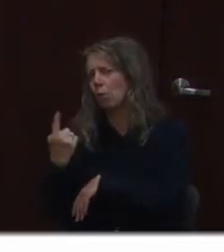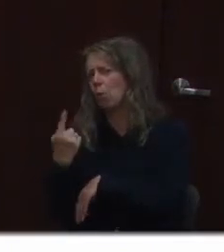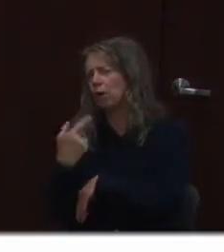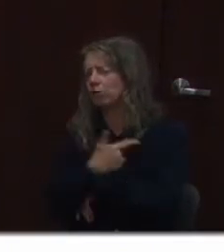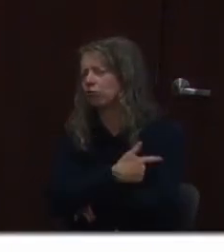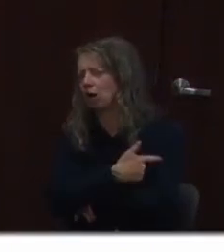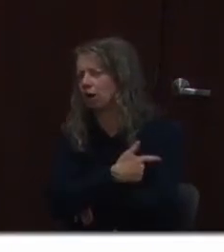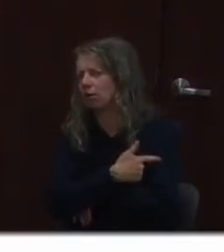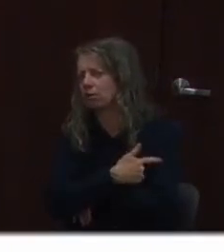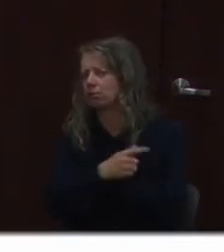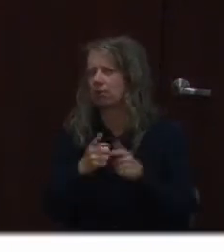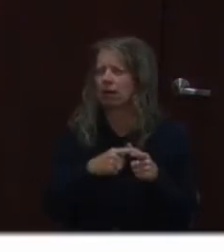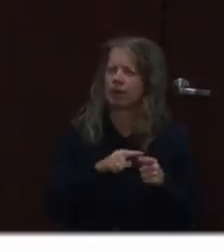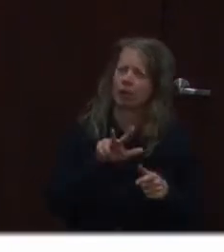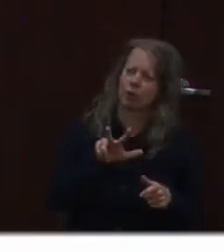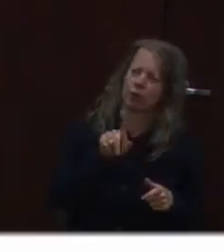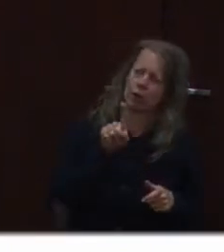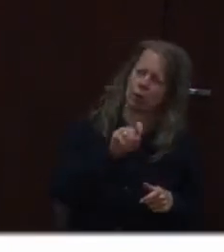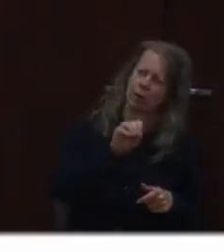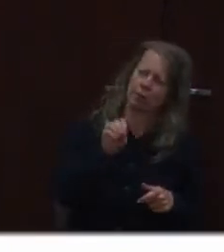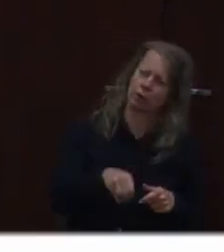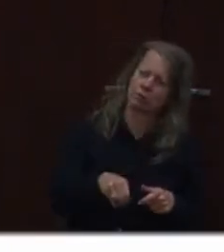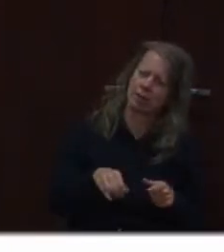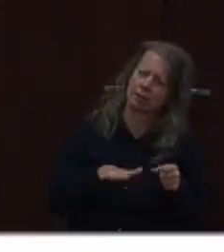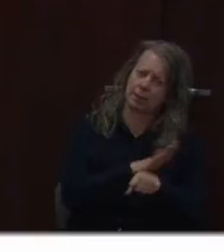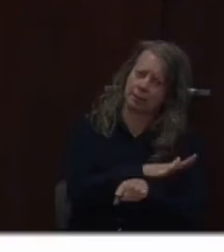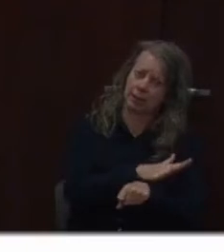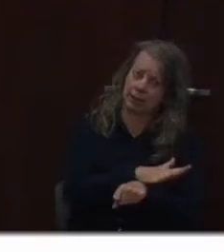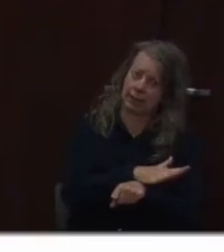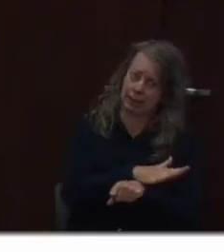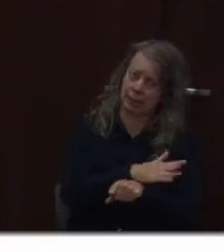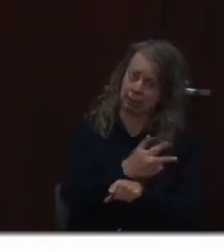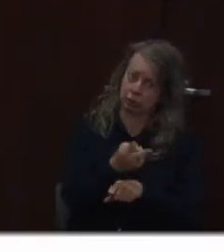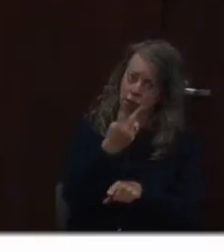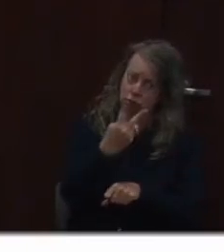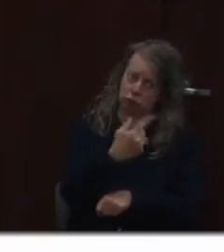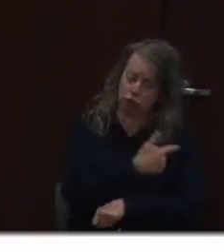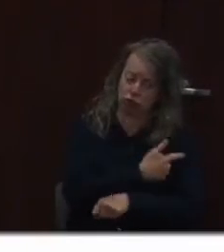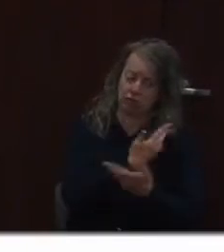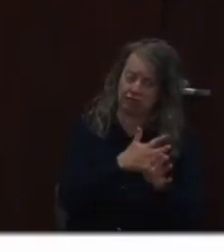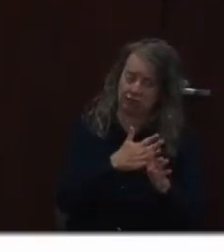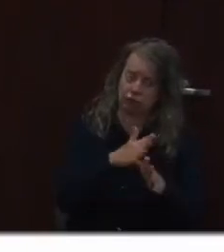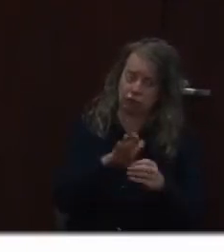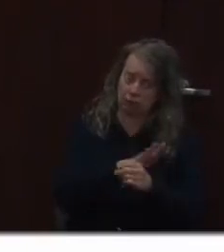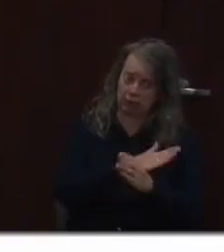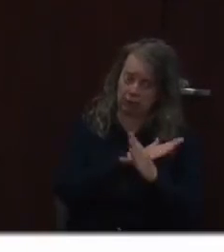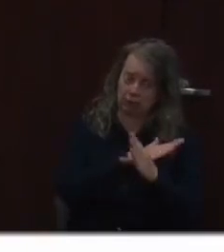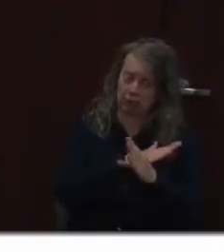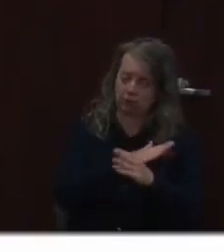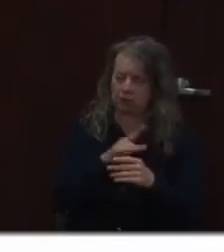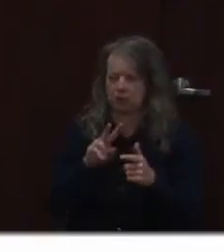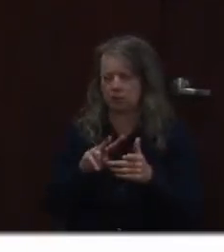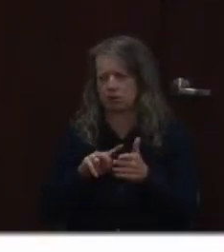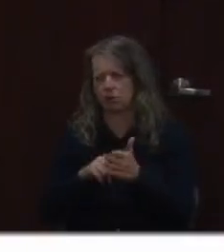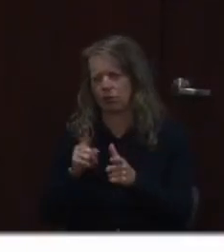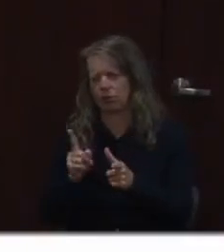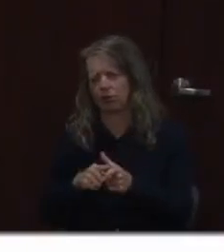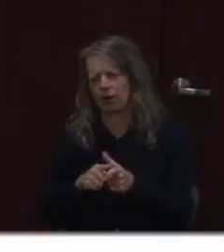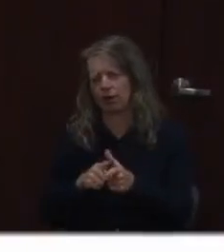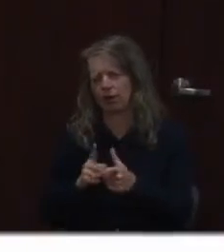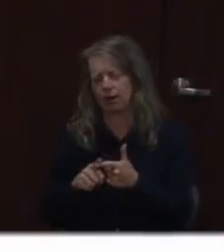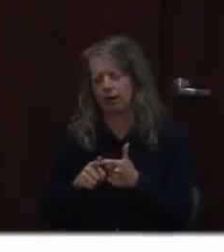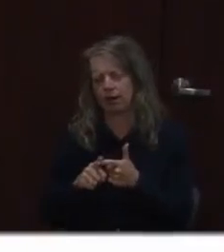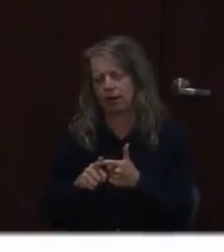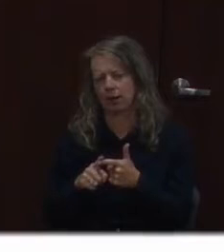then 31% have gotten fully vaccinated. So what percentage of the population has